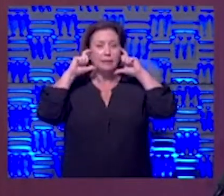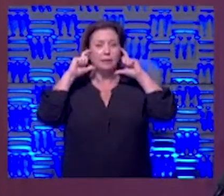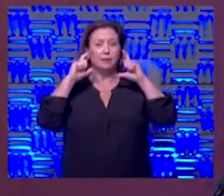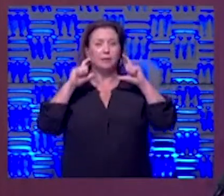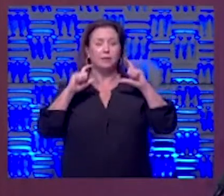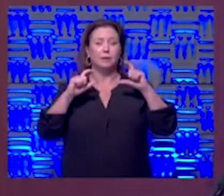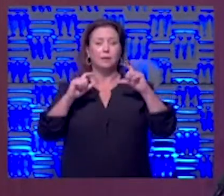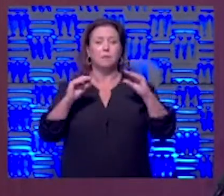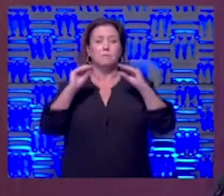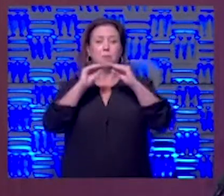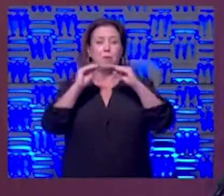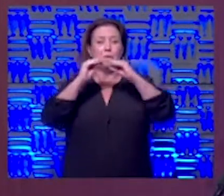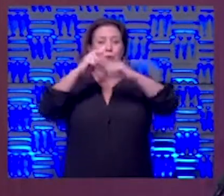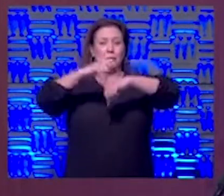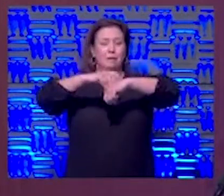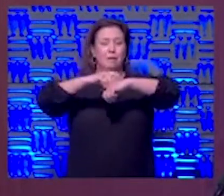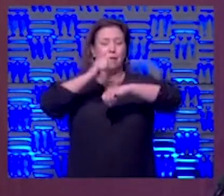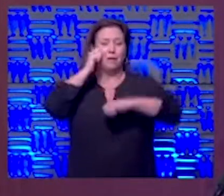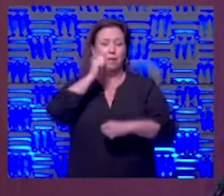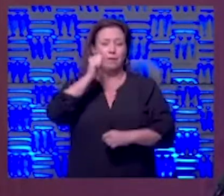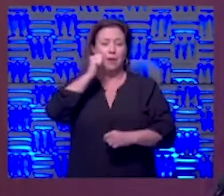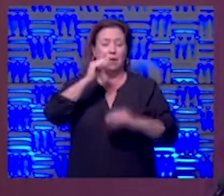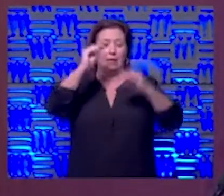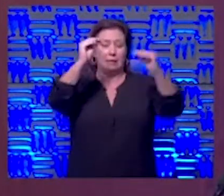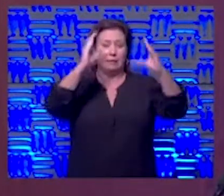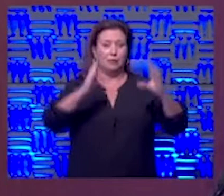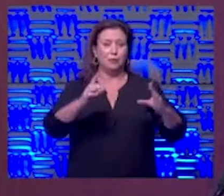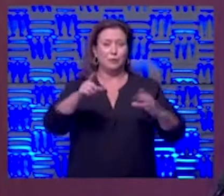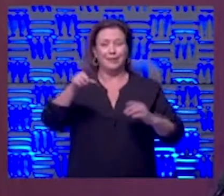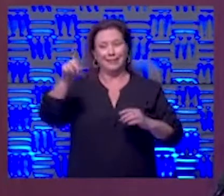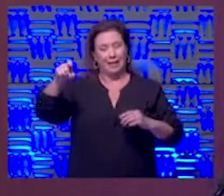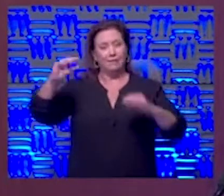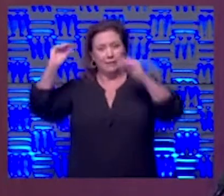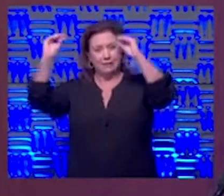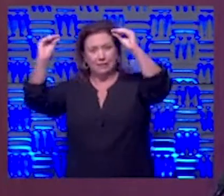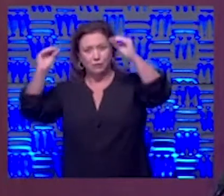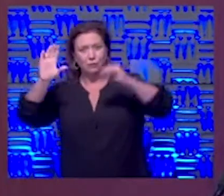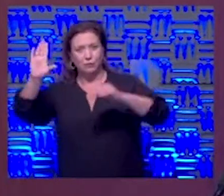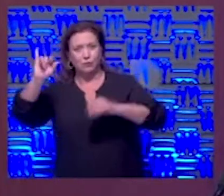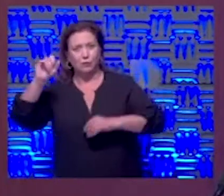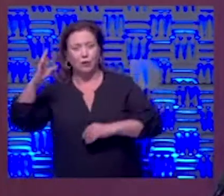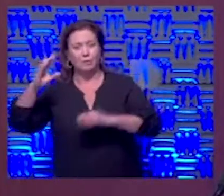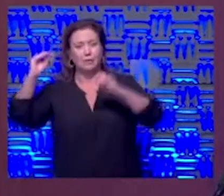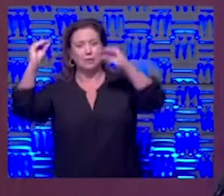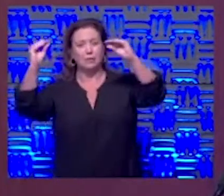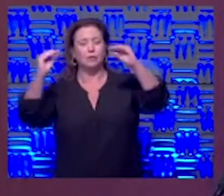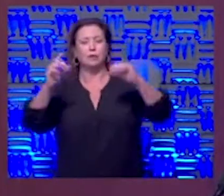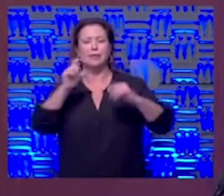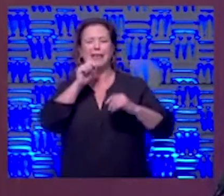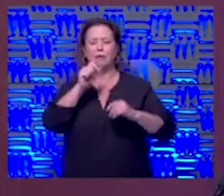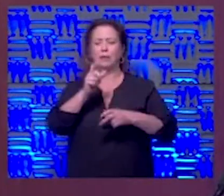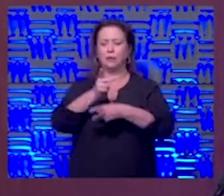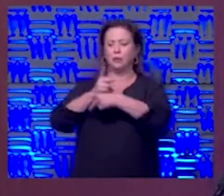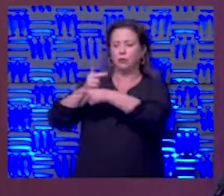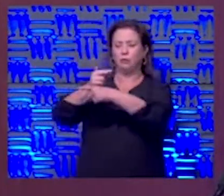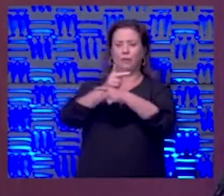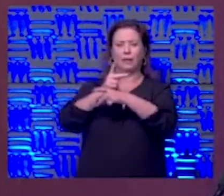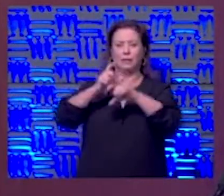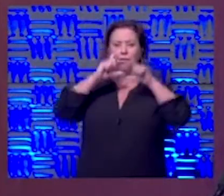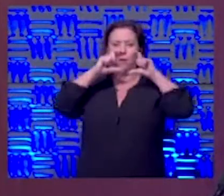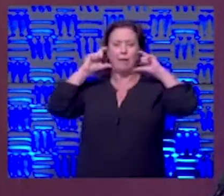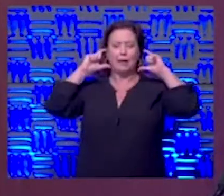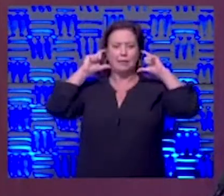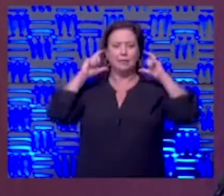little longer every day, because those teachers need to teach. They don't need to be the sort of supervisors of mask